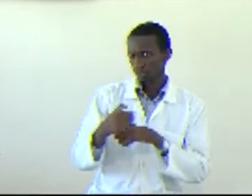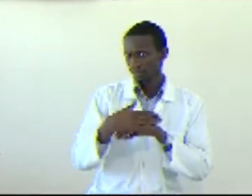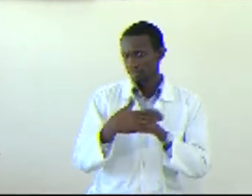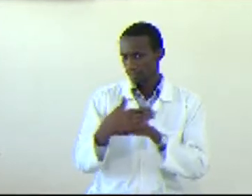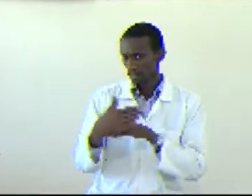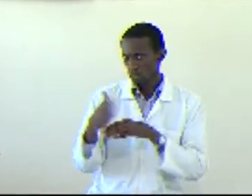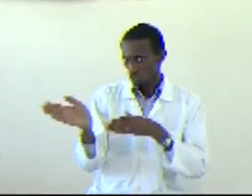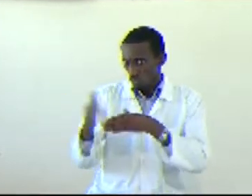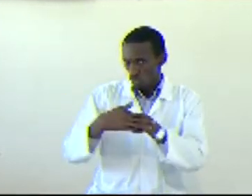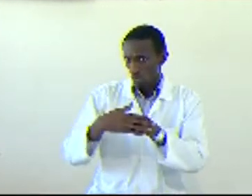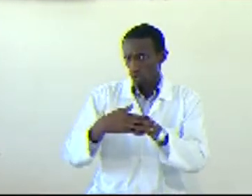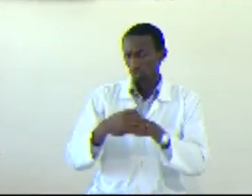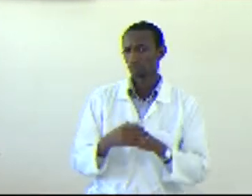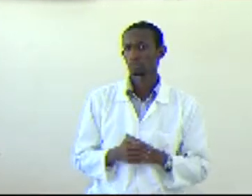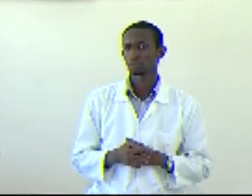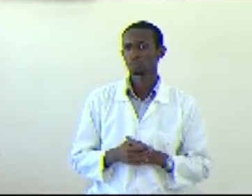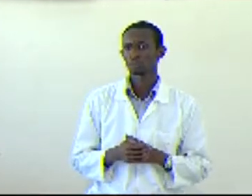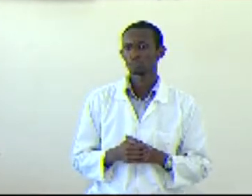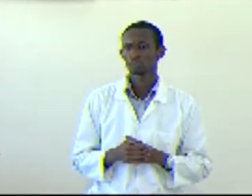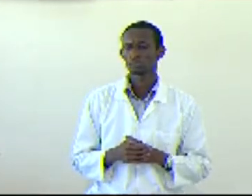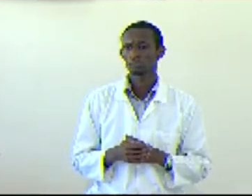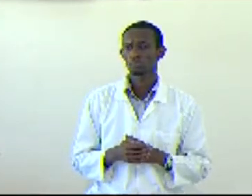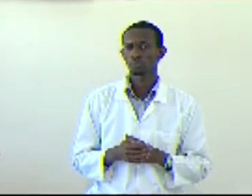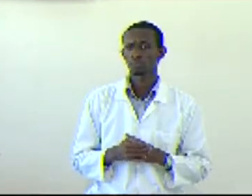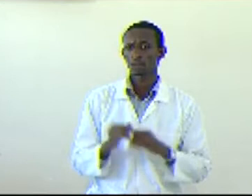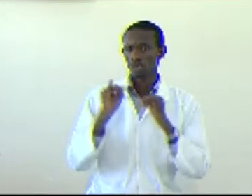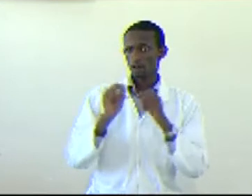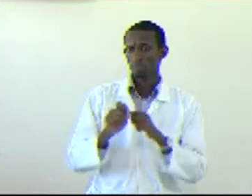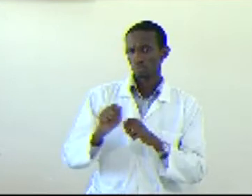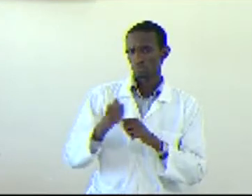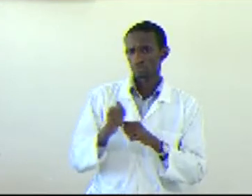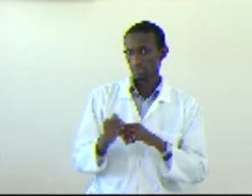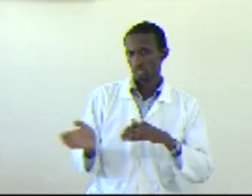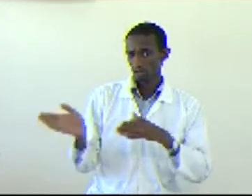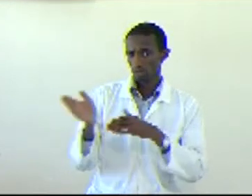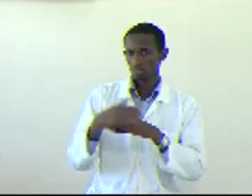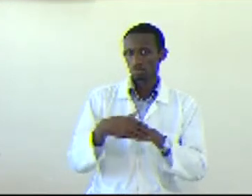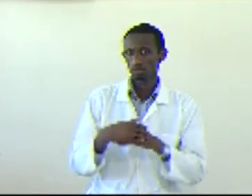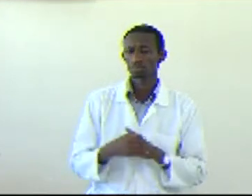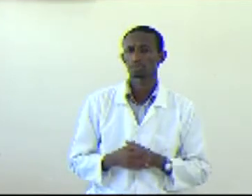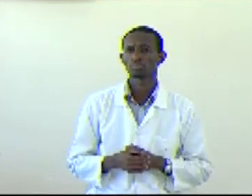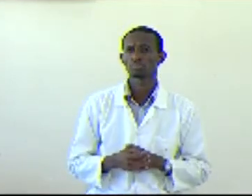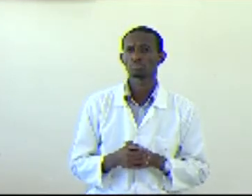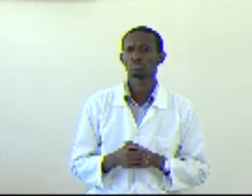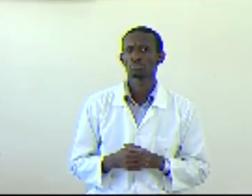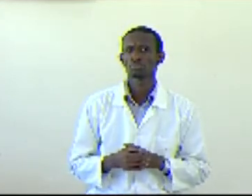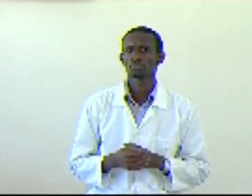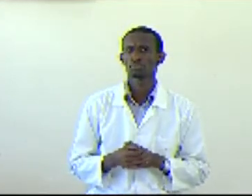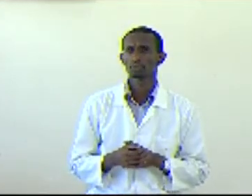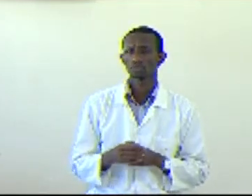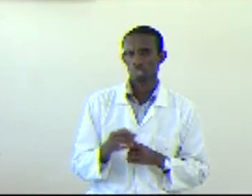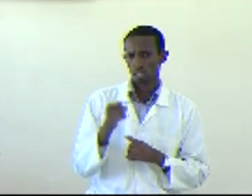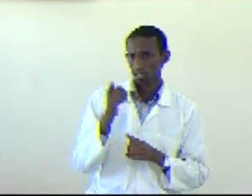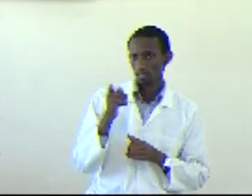switch is closed. What do we find? We find this E proportional to L. Let's